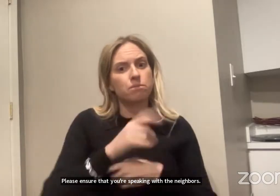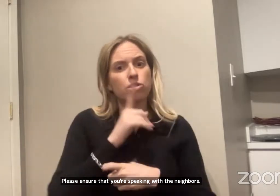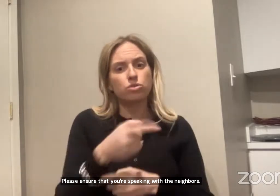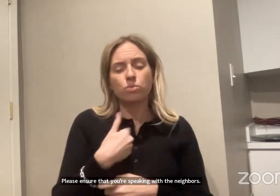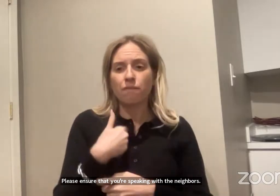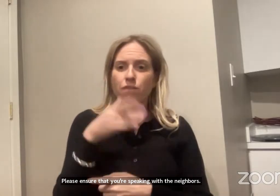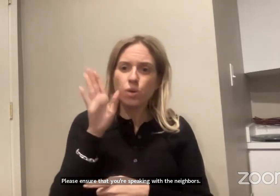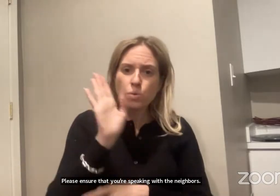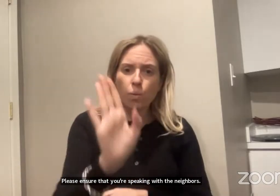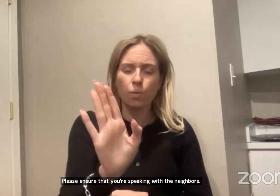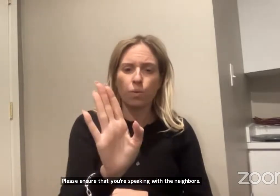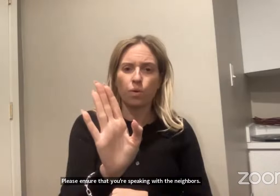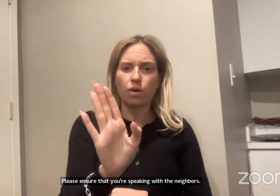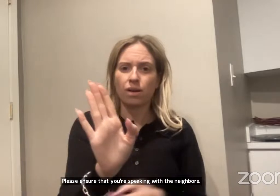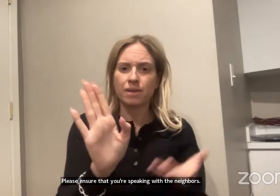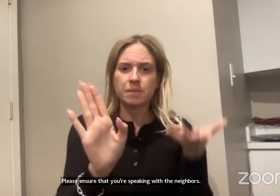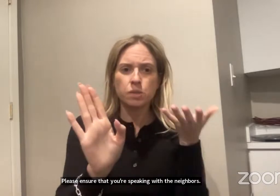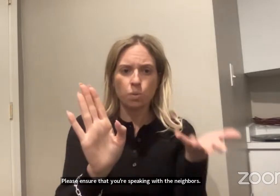your